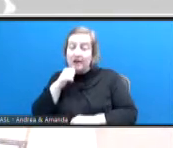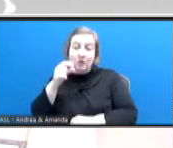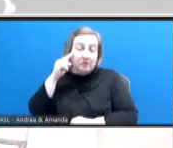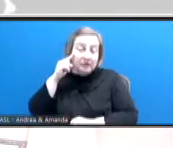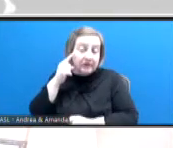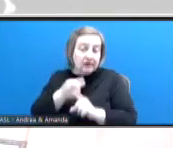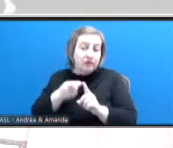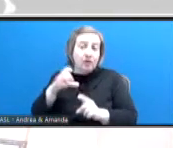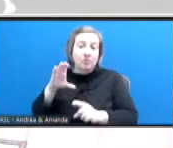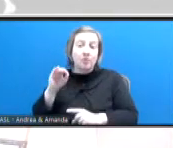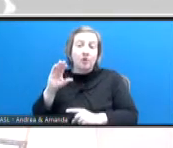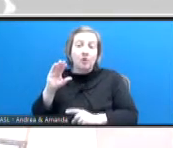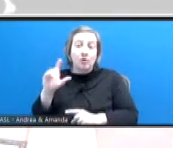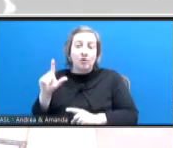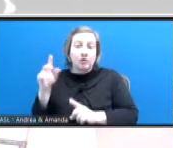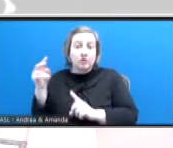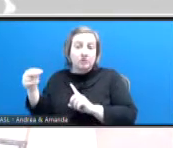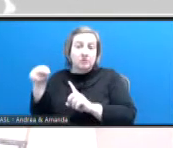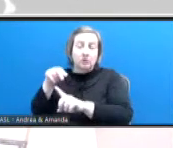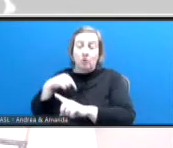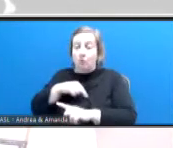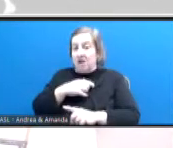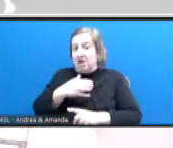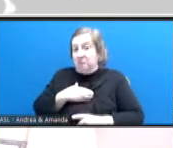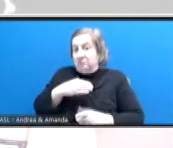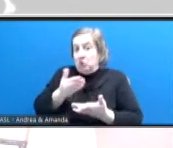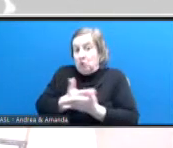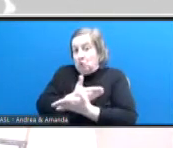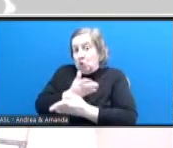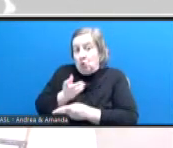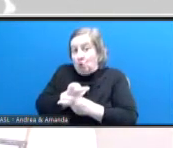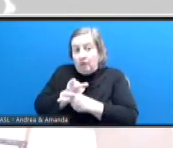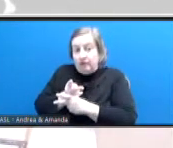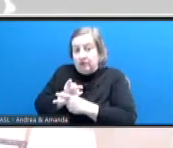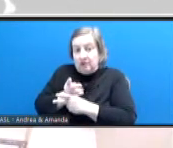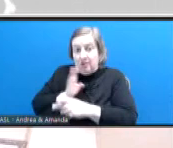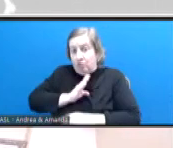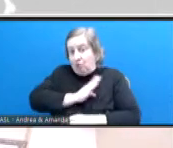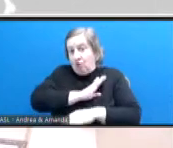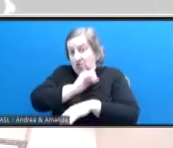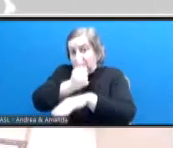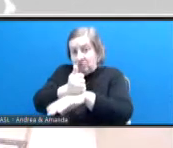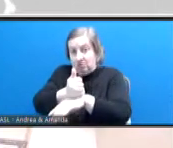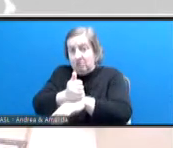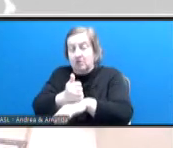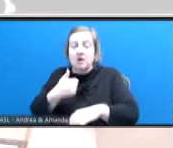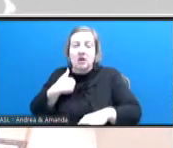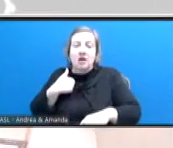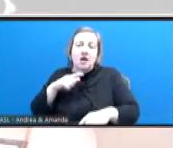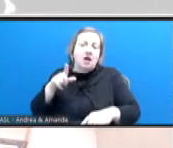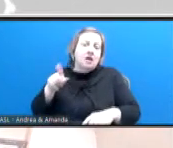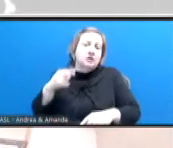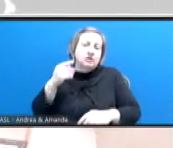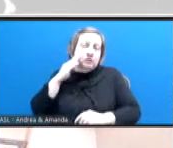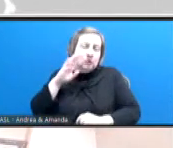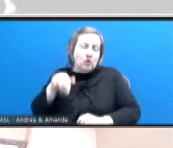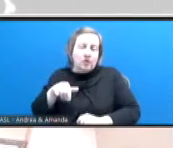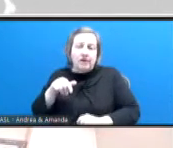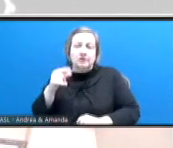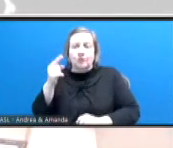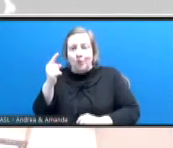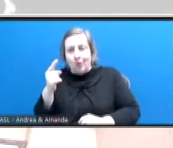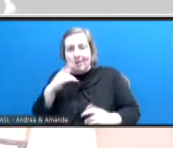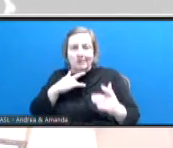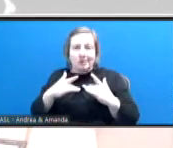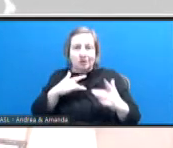the COCO standpoint that we would object to a new oversight board being created. I just know that was one of the